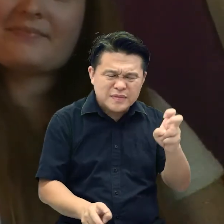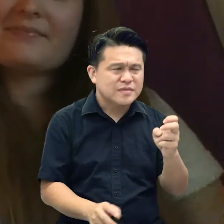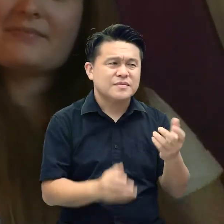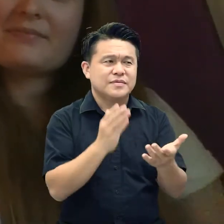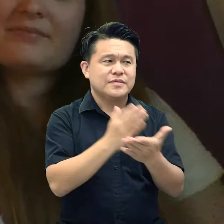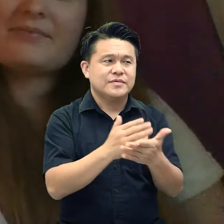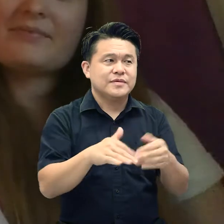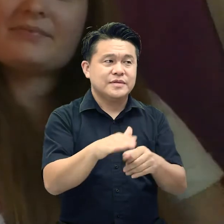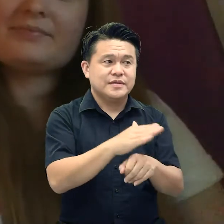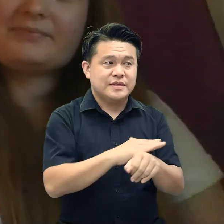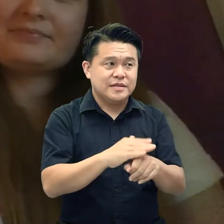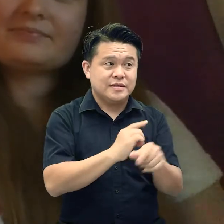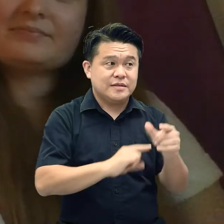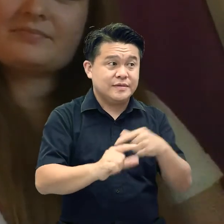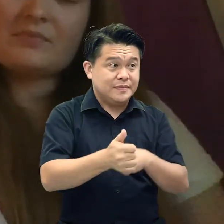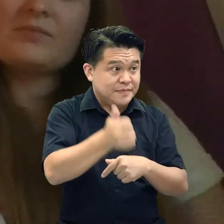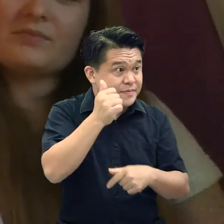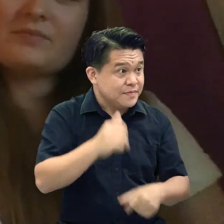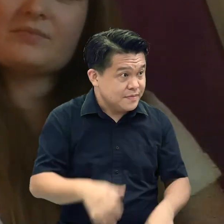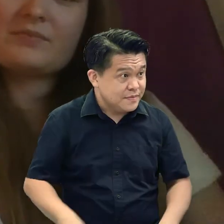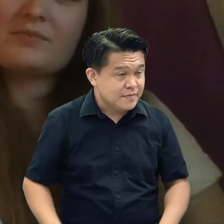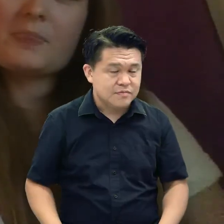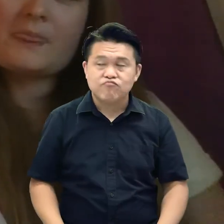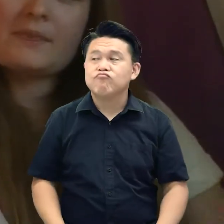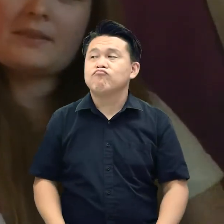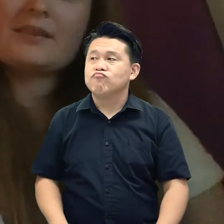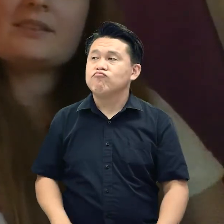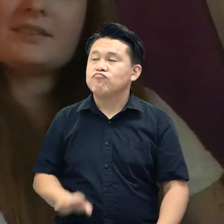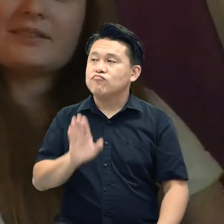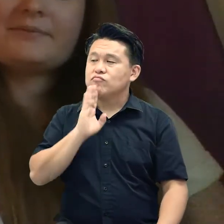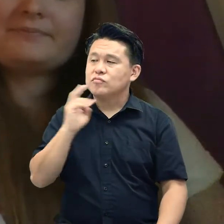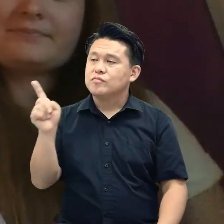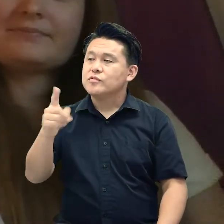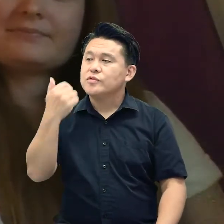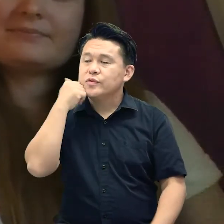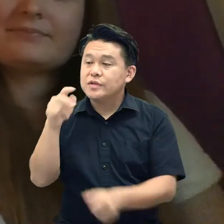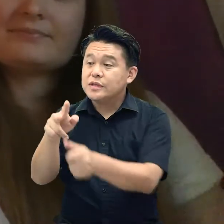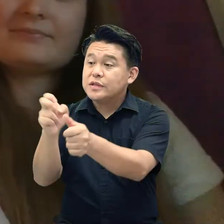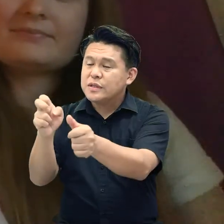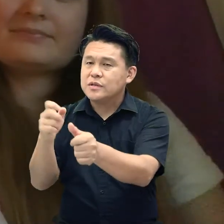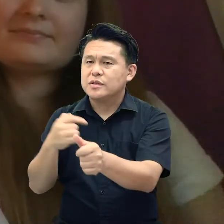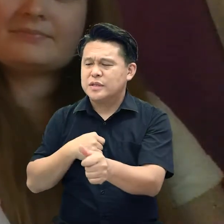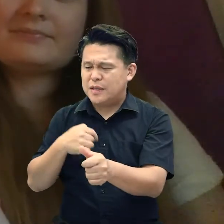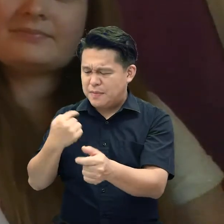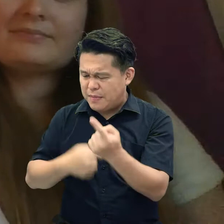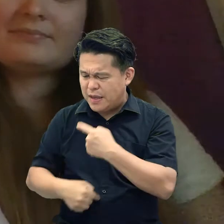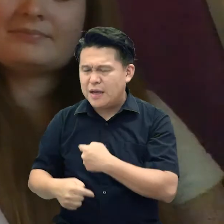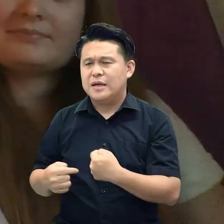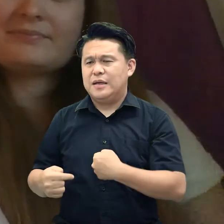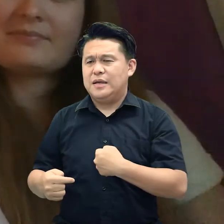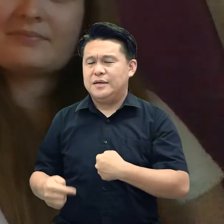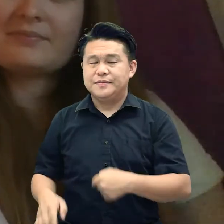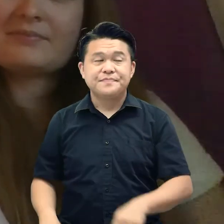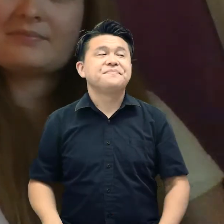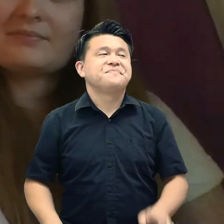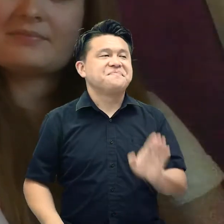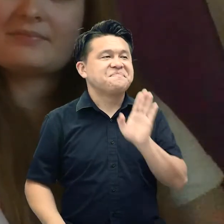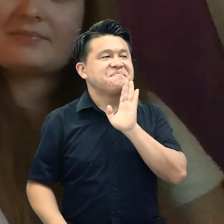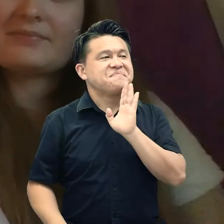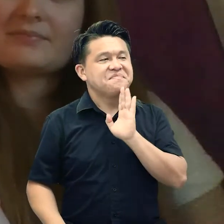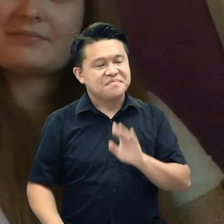you being LGBT plus people. It just means that you are a good human being, and it's just better to